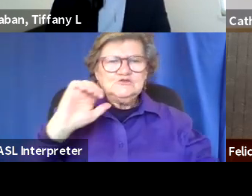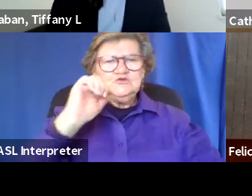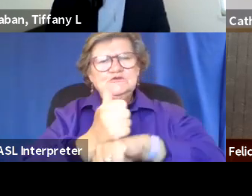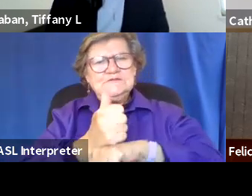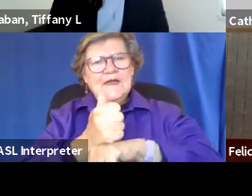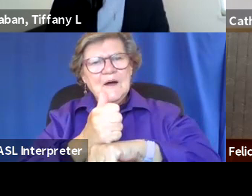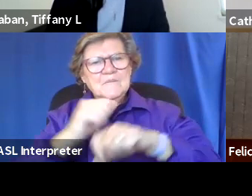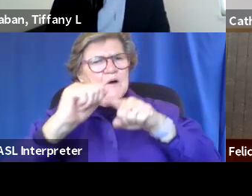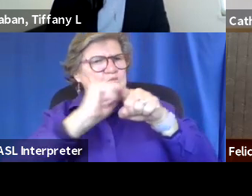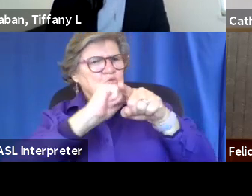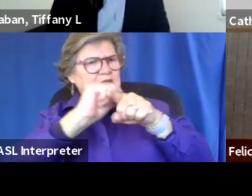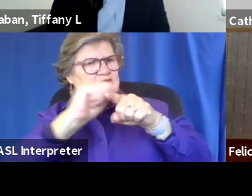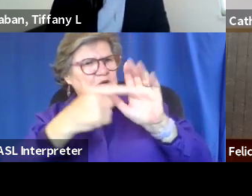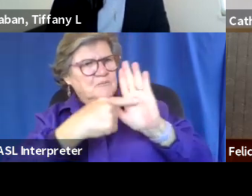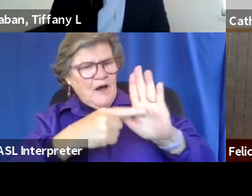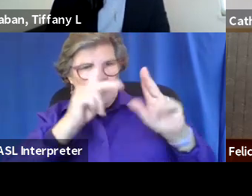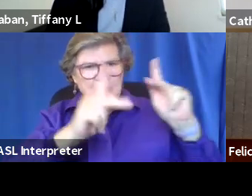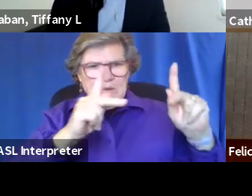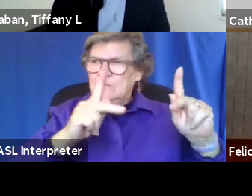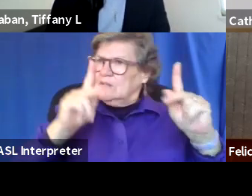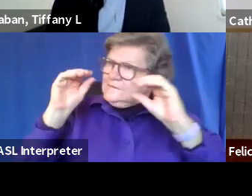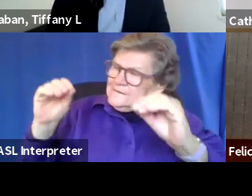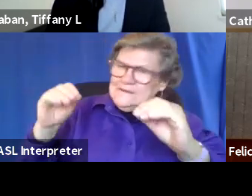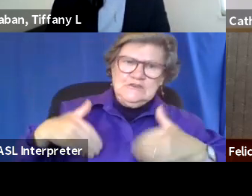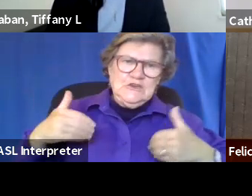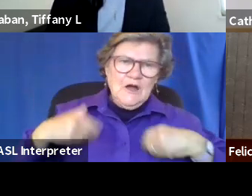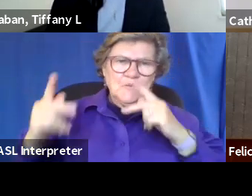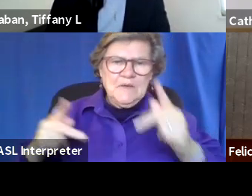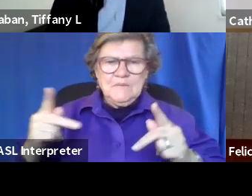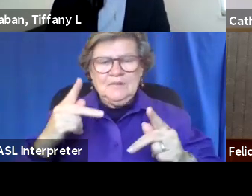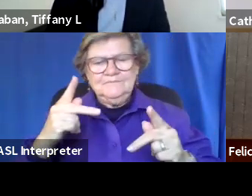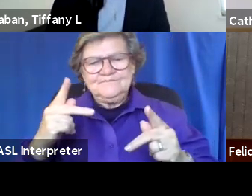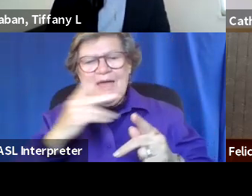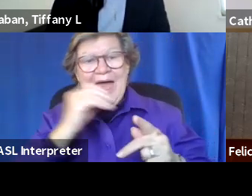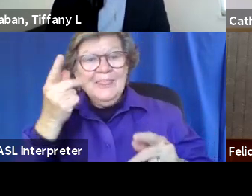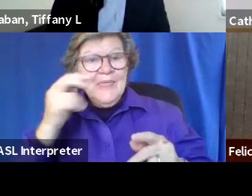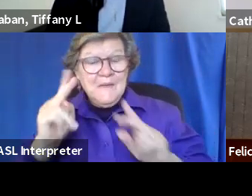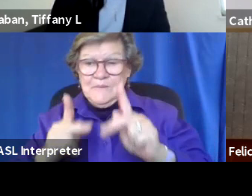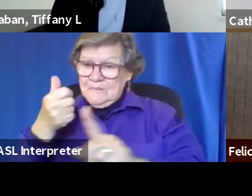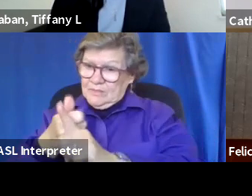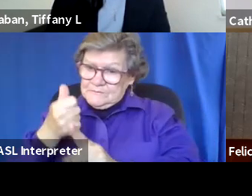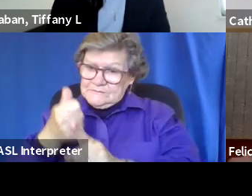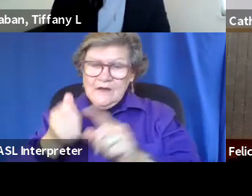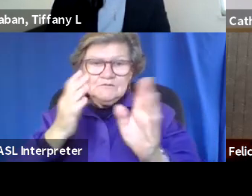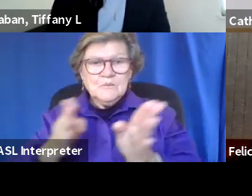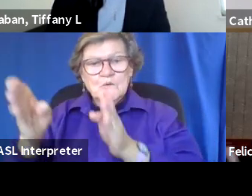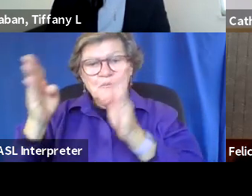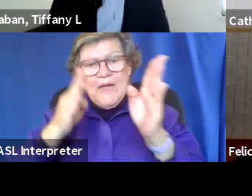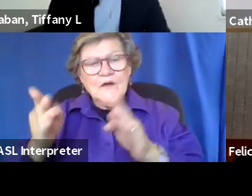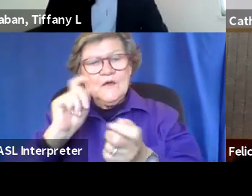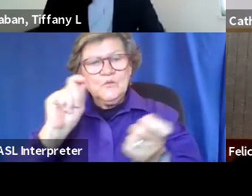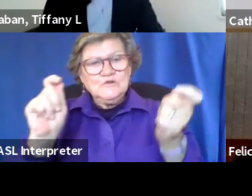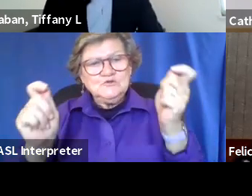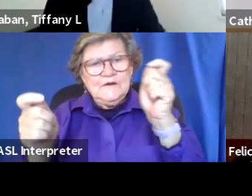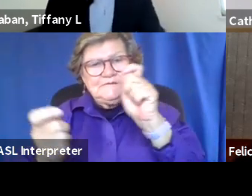or job training through our CUNY, our wonderful CUNY systems so that people are prepared and we're transitioning